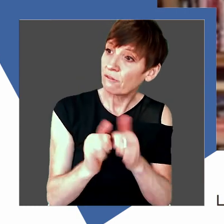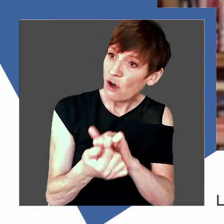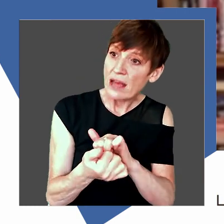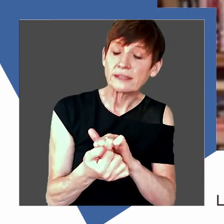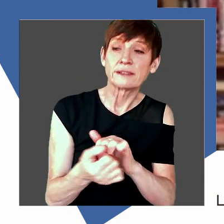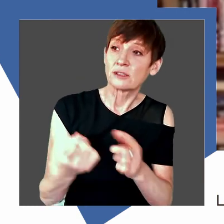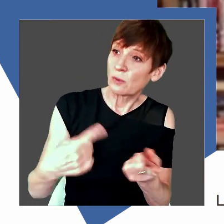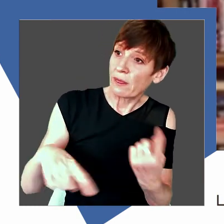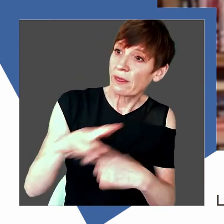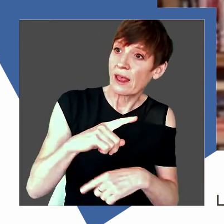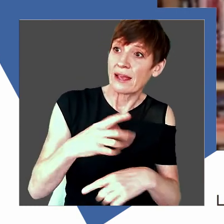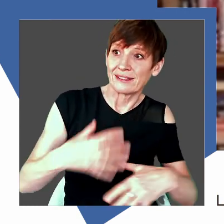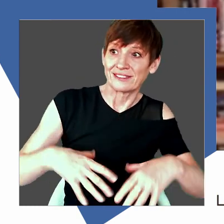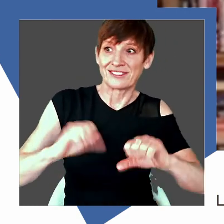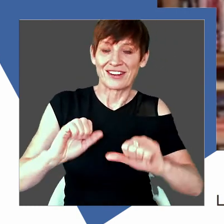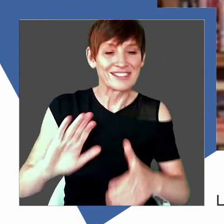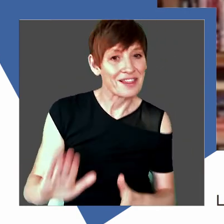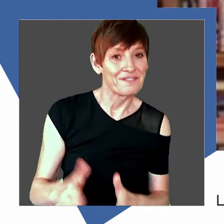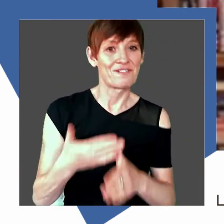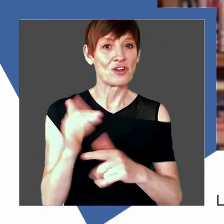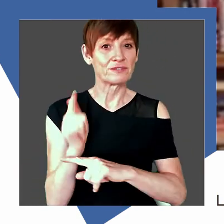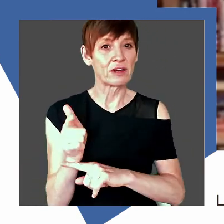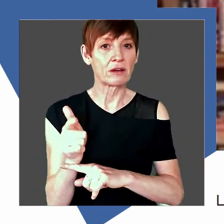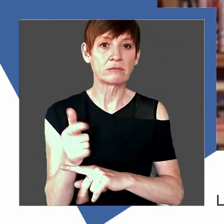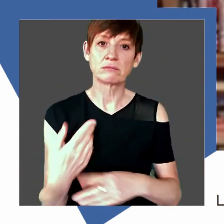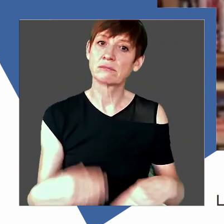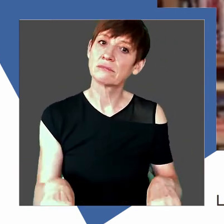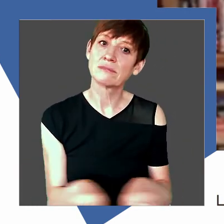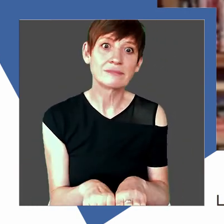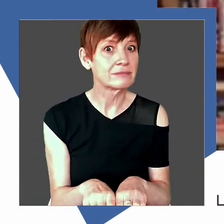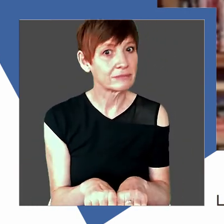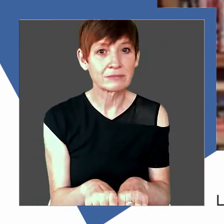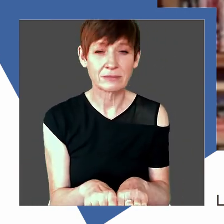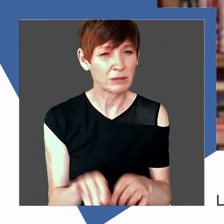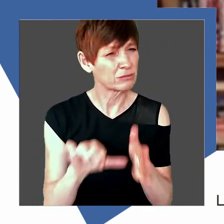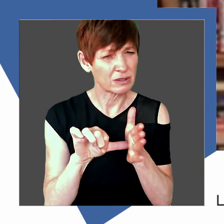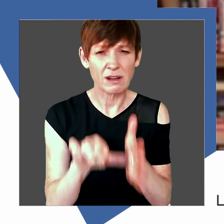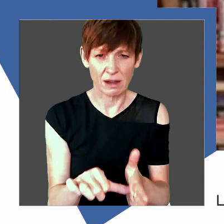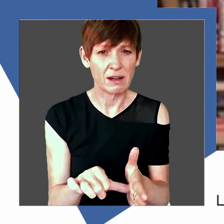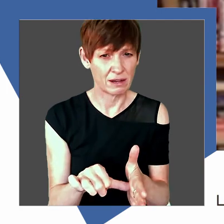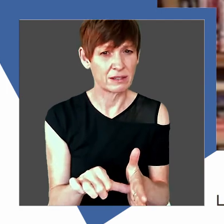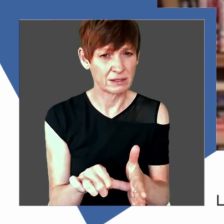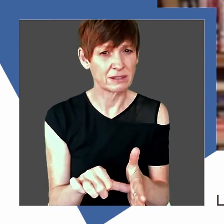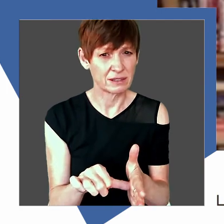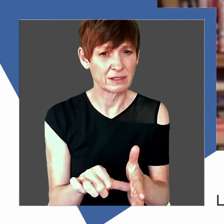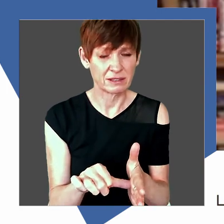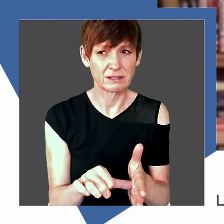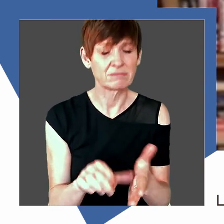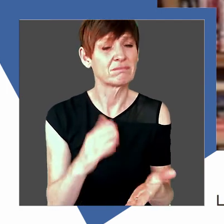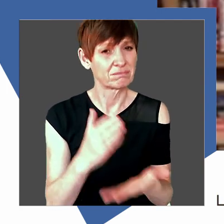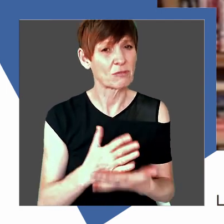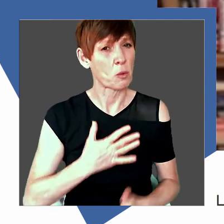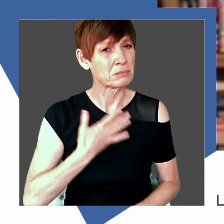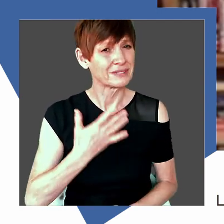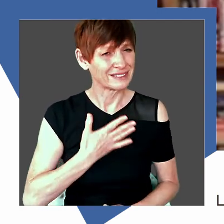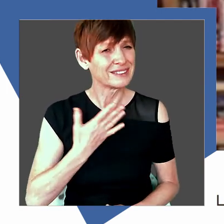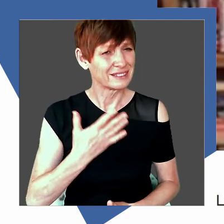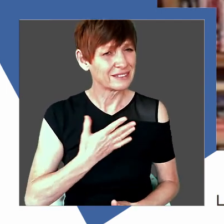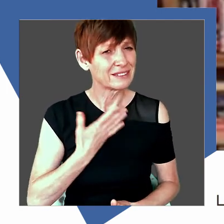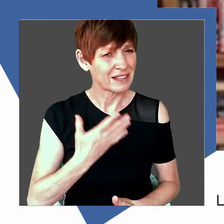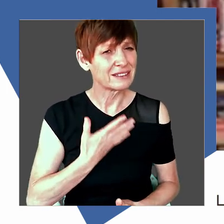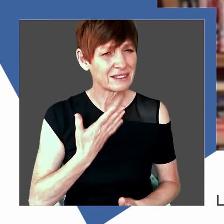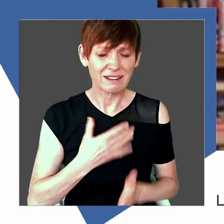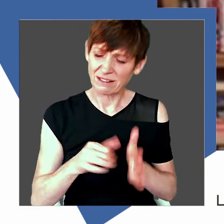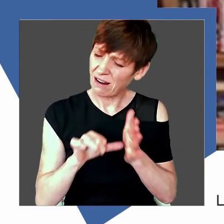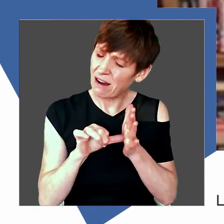work that goes into that, who had to shut down in the middle of their productions. It was a lot. It was really like upsetting,